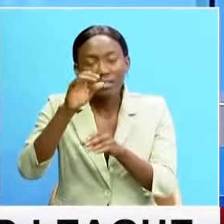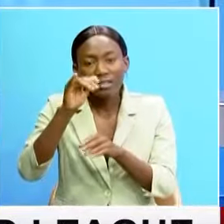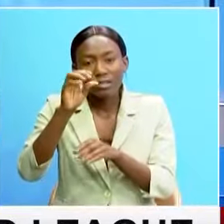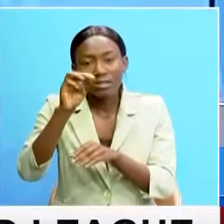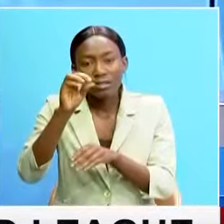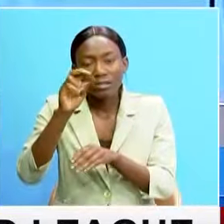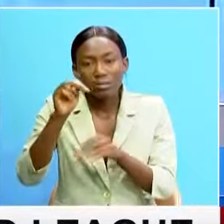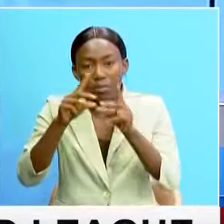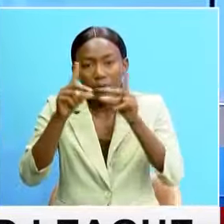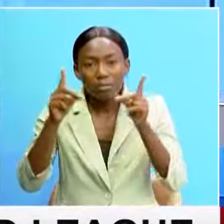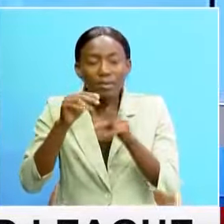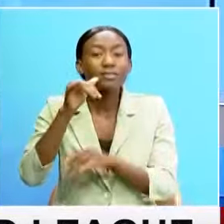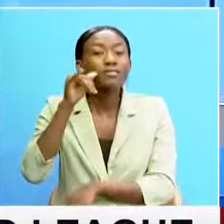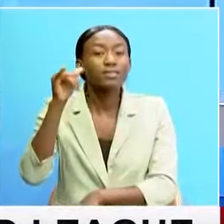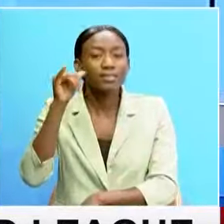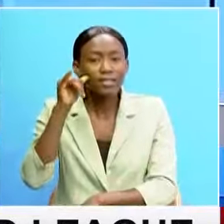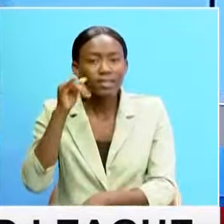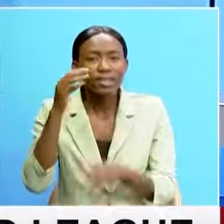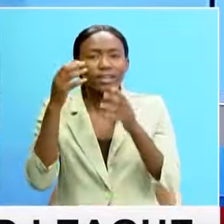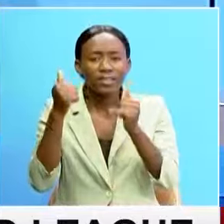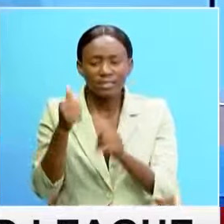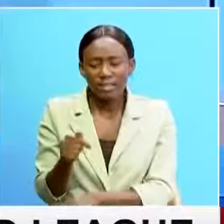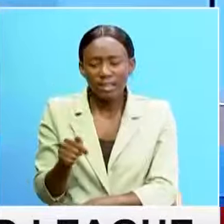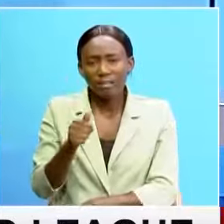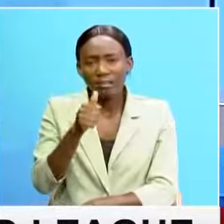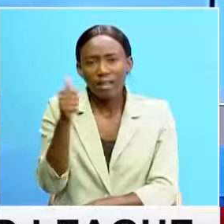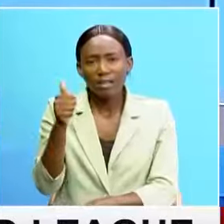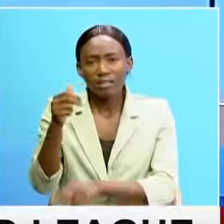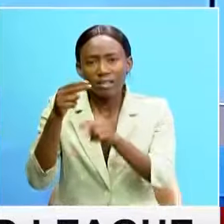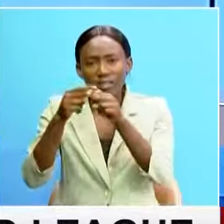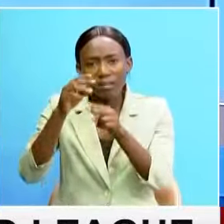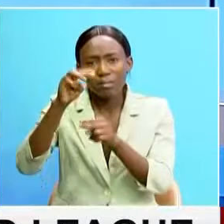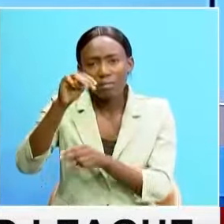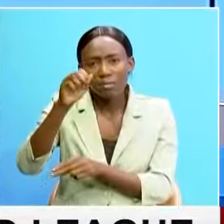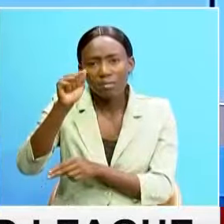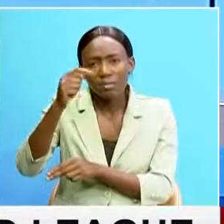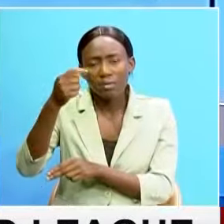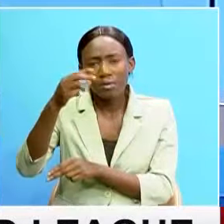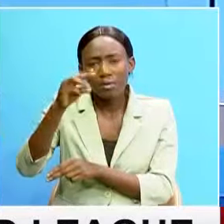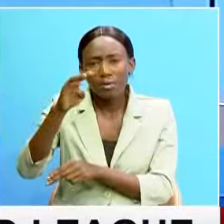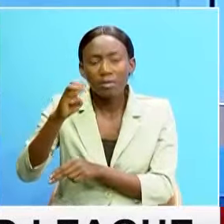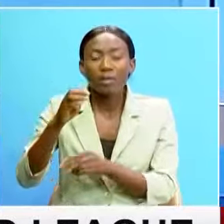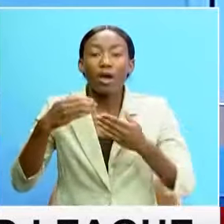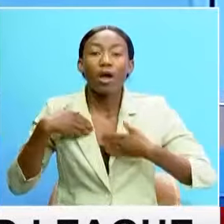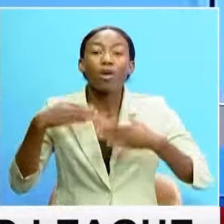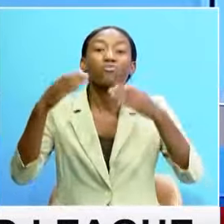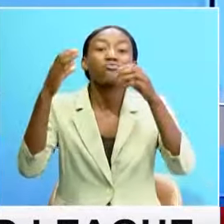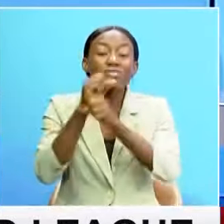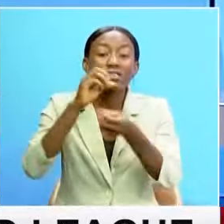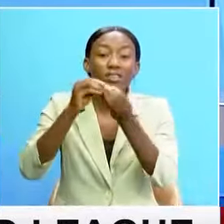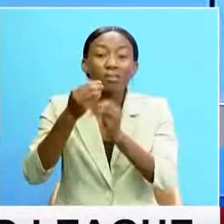yesterday. Great Britain's Matthew Hudson-Smith won the race,